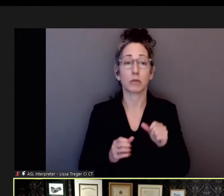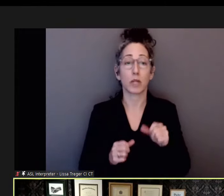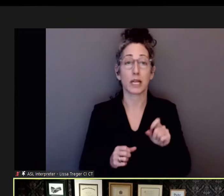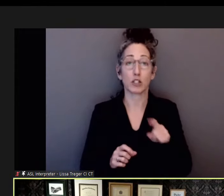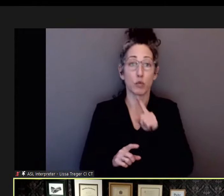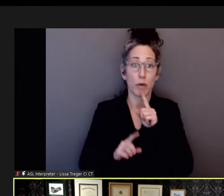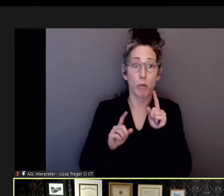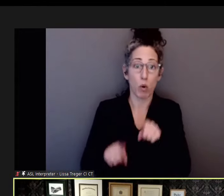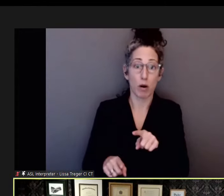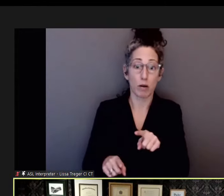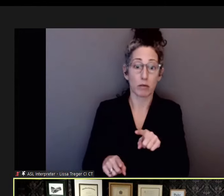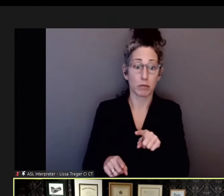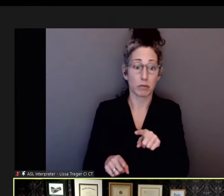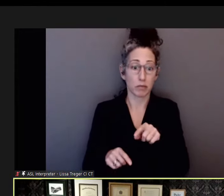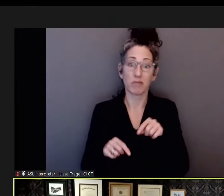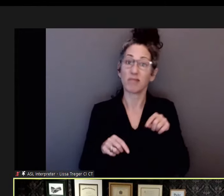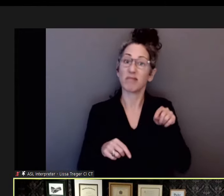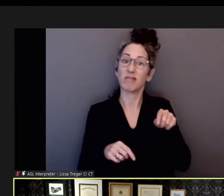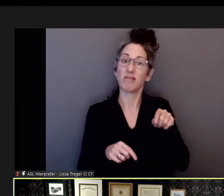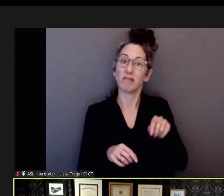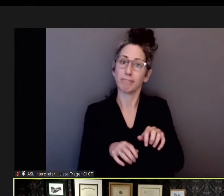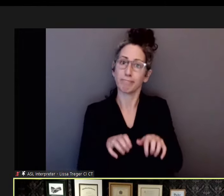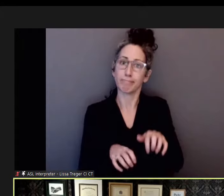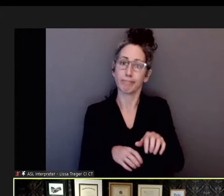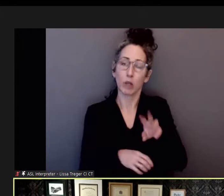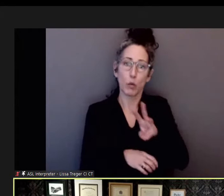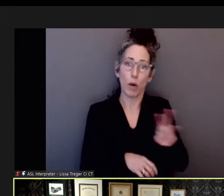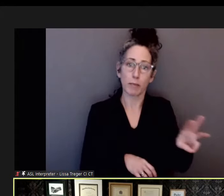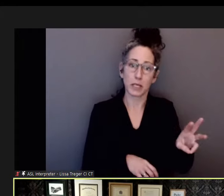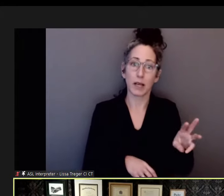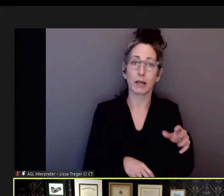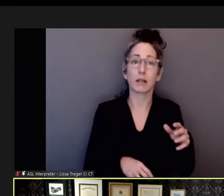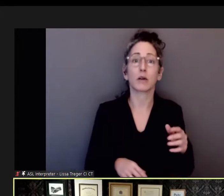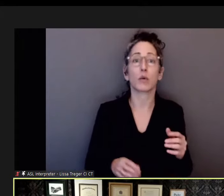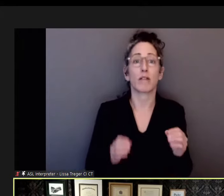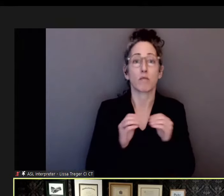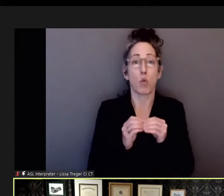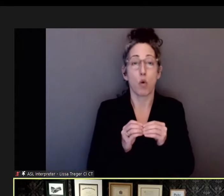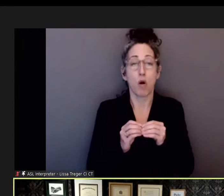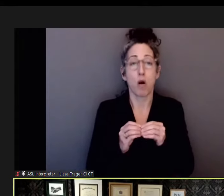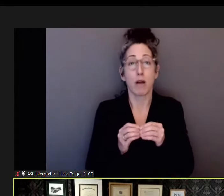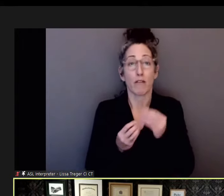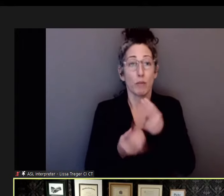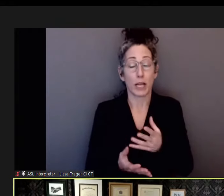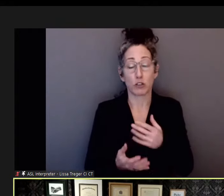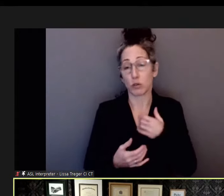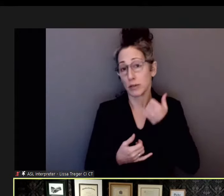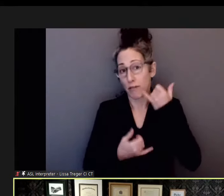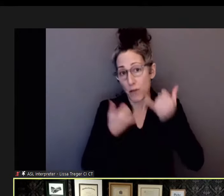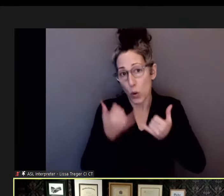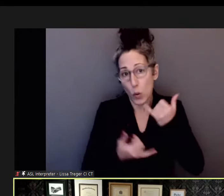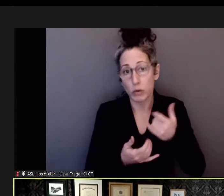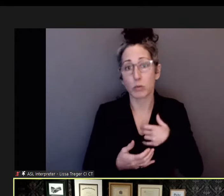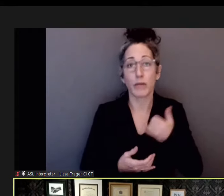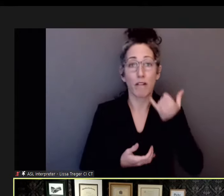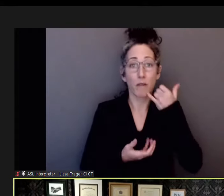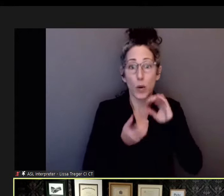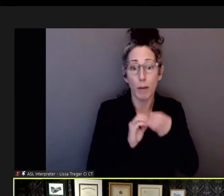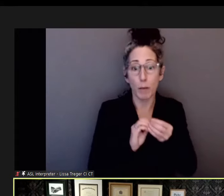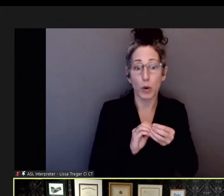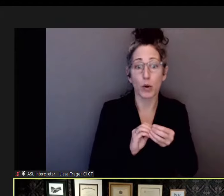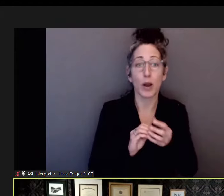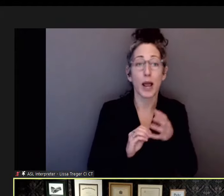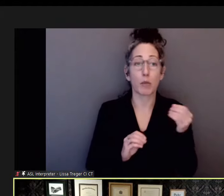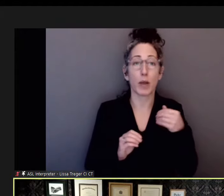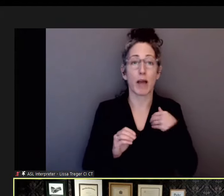website shown here. For further assistance, there's a telephone number and description on words to put in the description